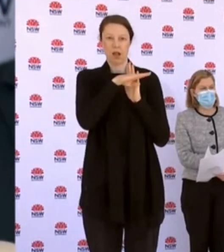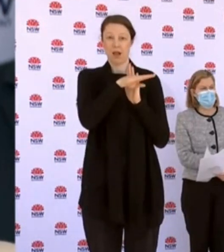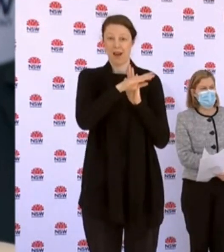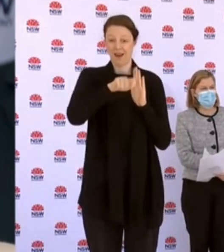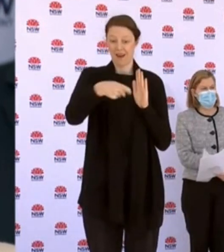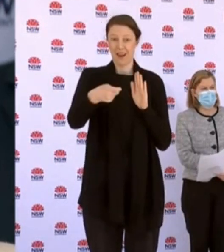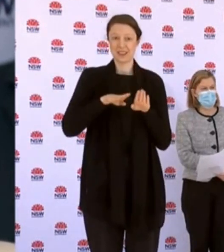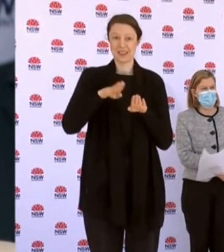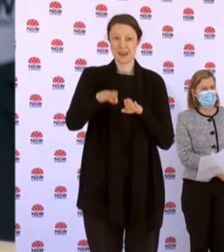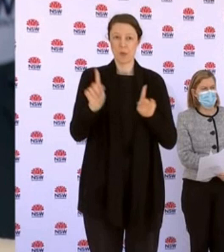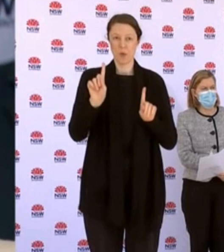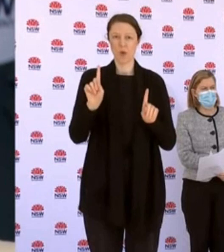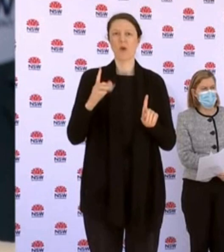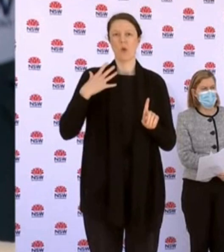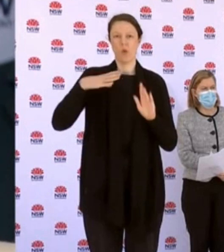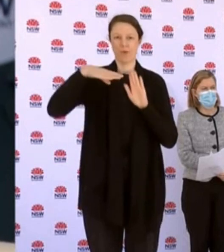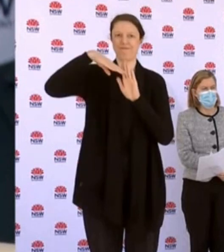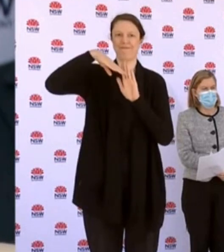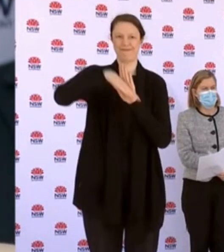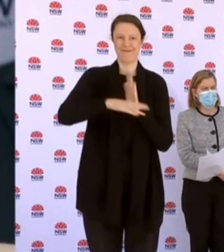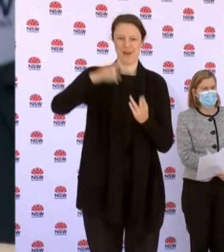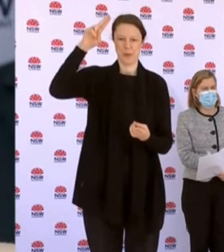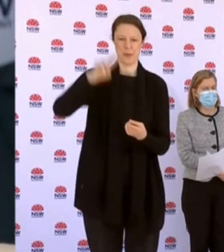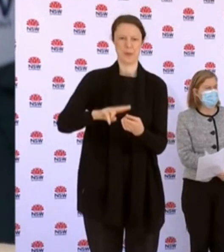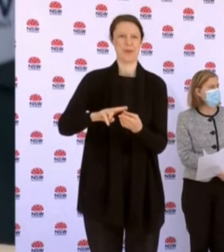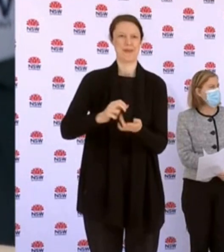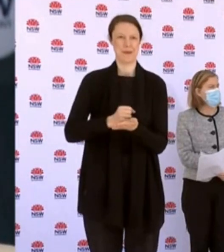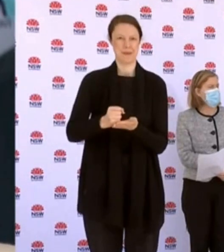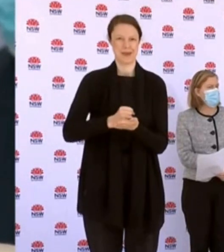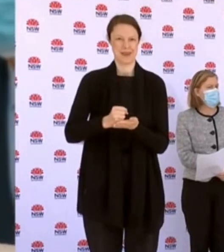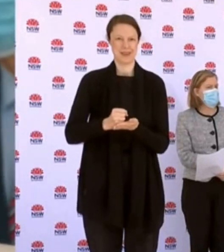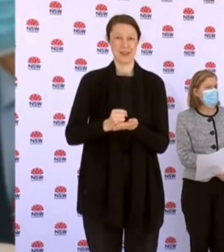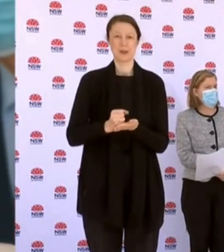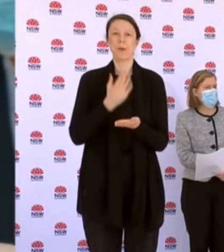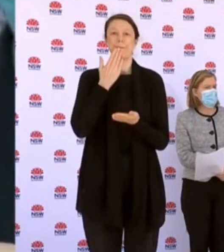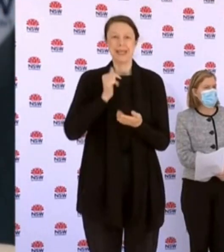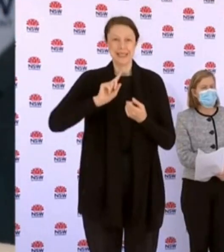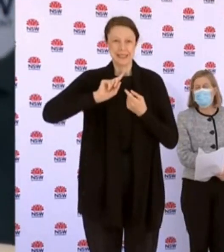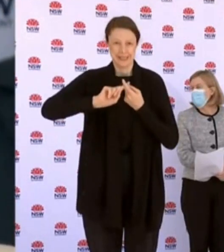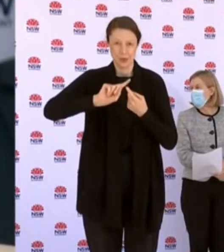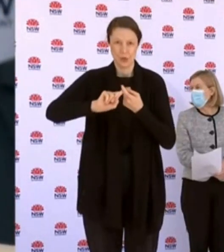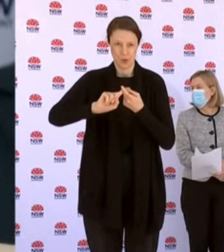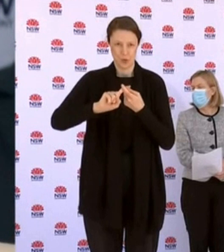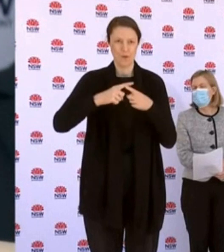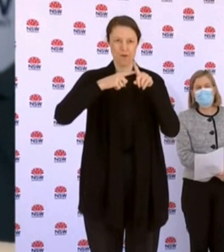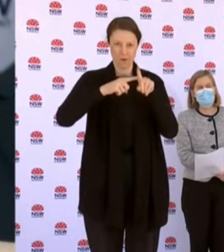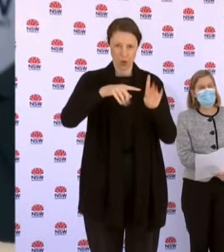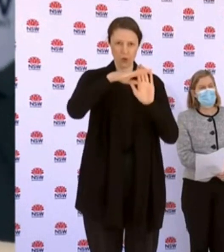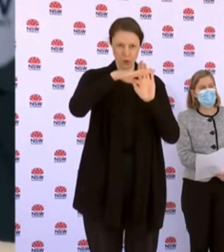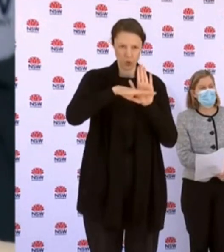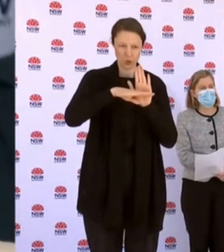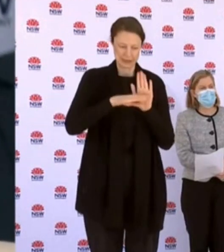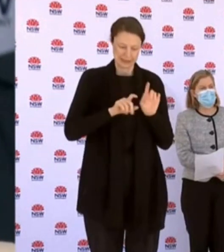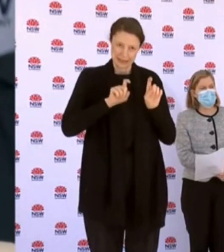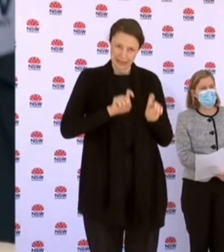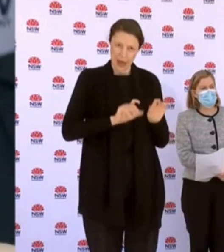to see those numbers drop. So please make sure you keep sticking to the rules. Make sure you stay home and only